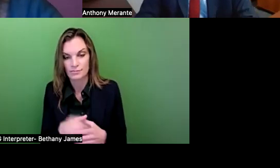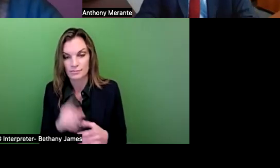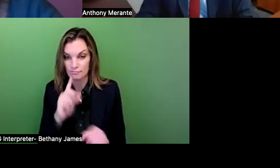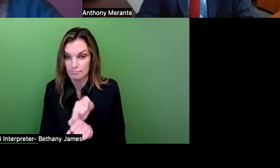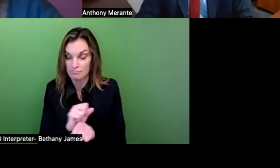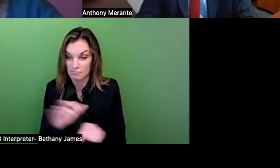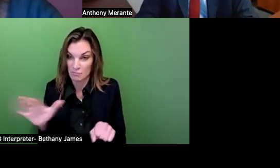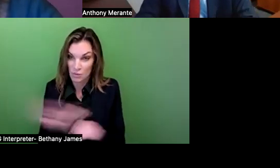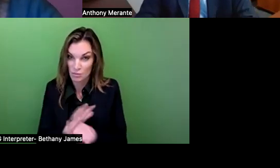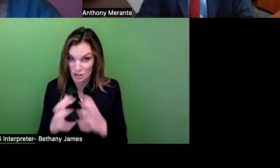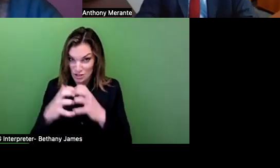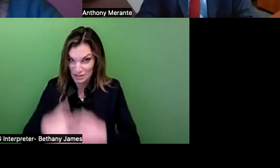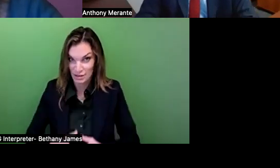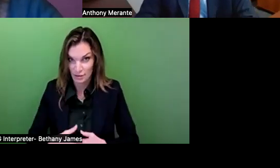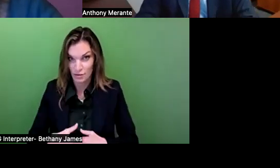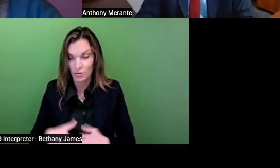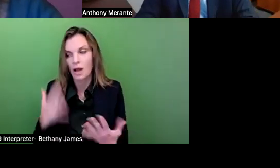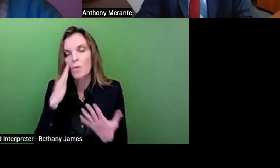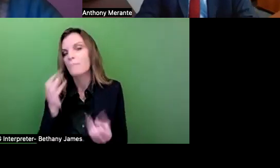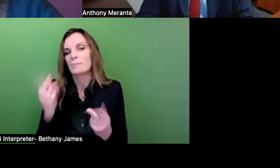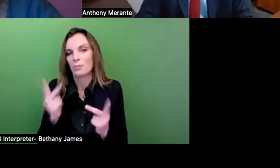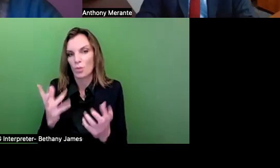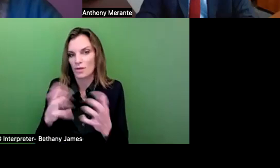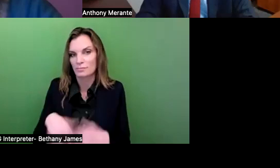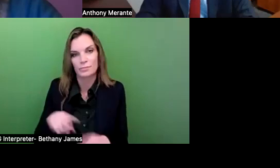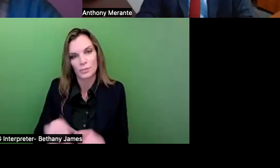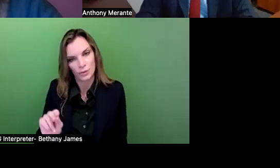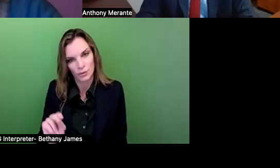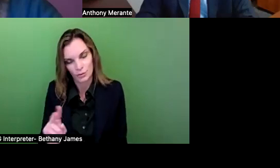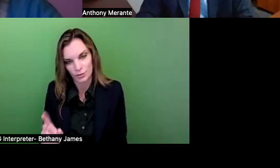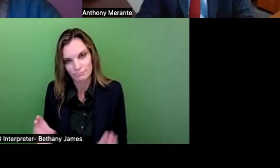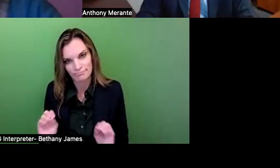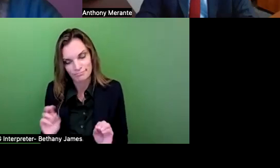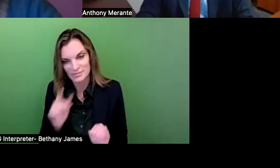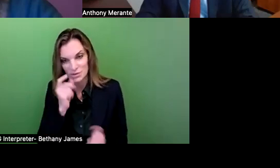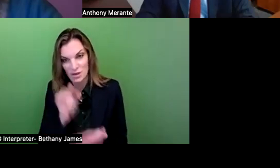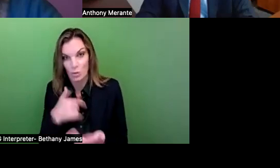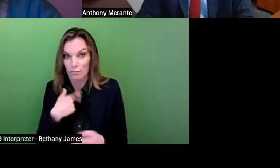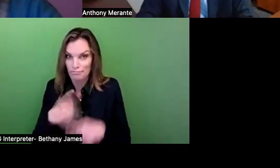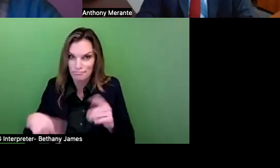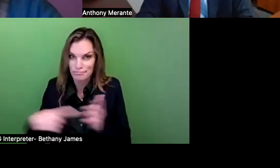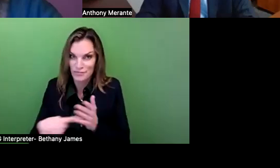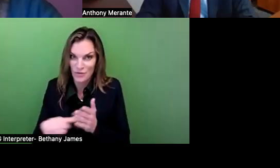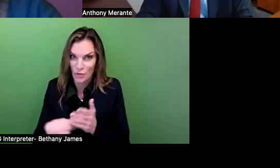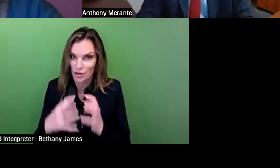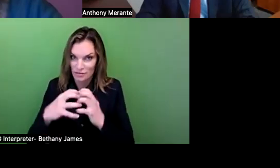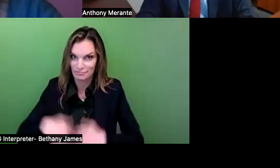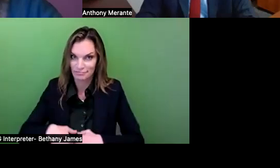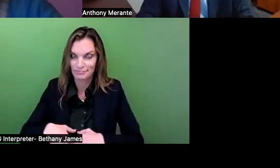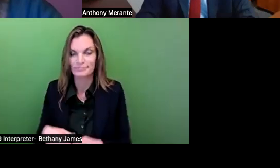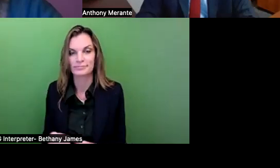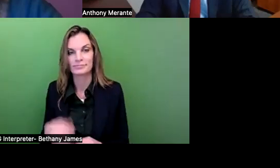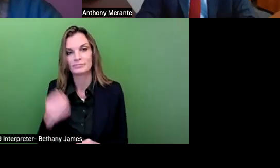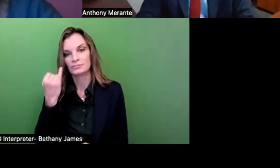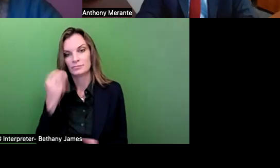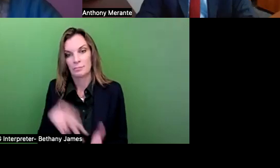down, which is what many people wanted? Well, no. And frankly, we couldn't afford that kind of a tear down. We were talking